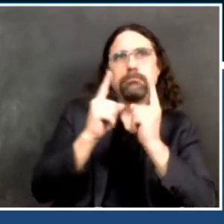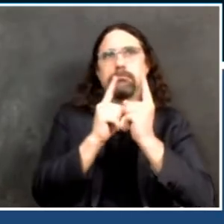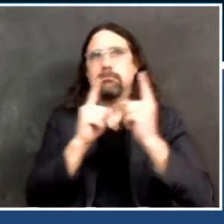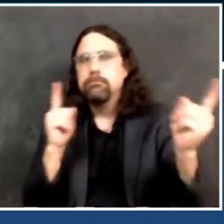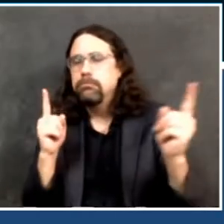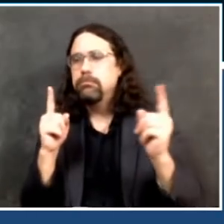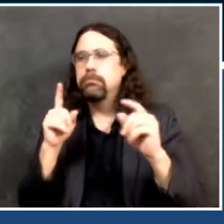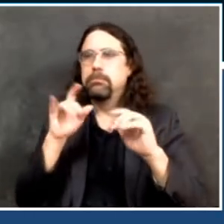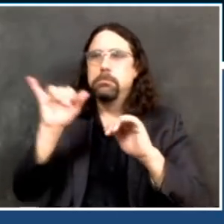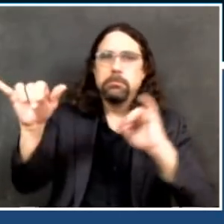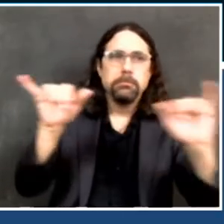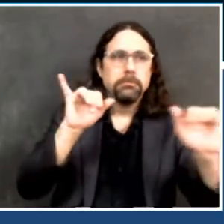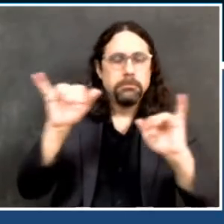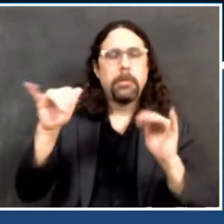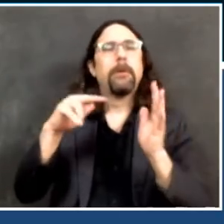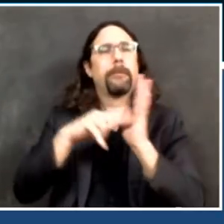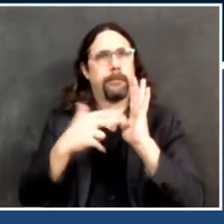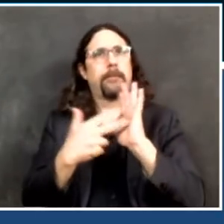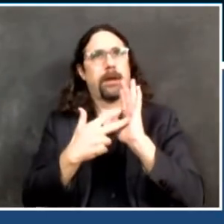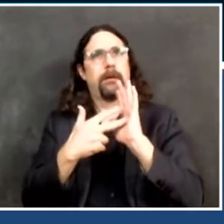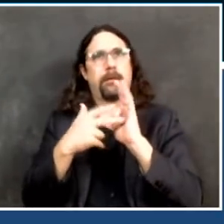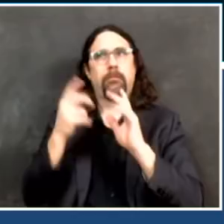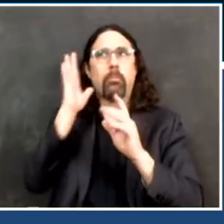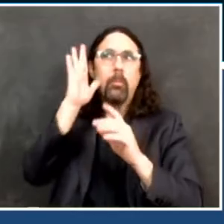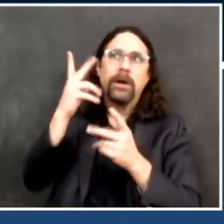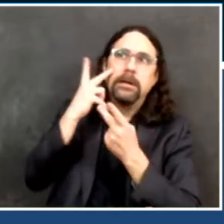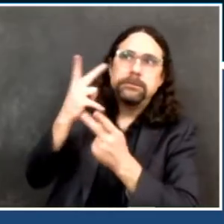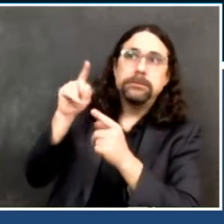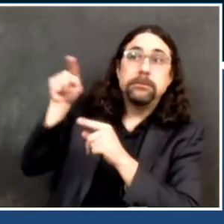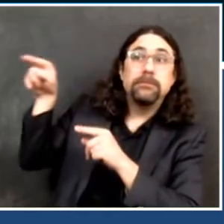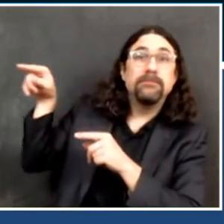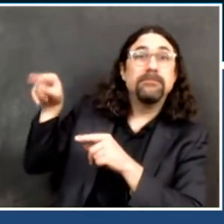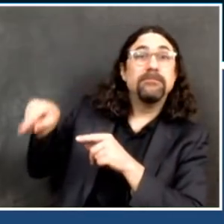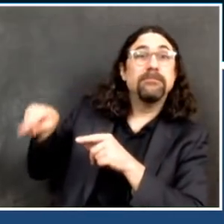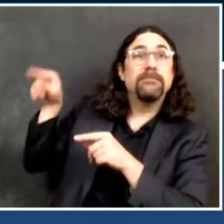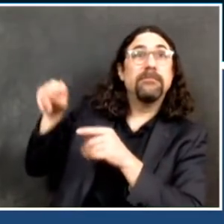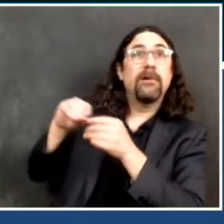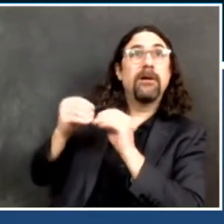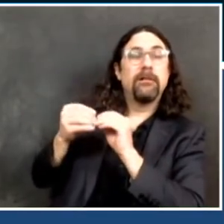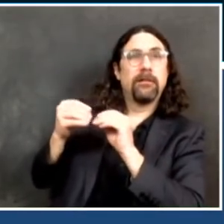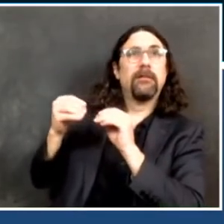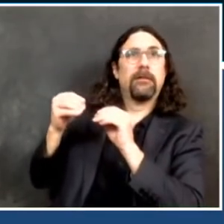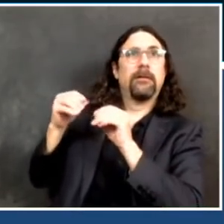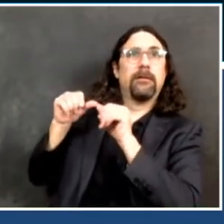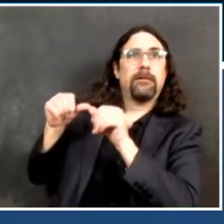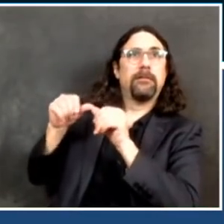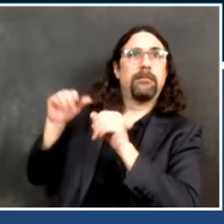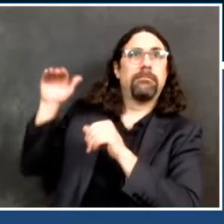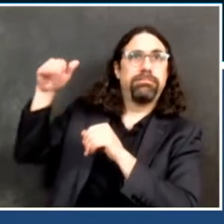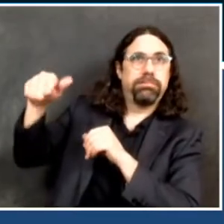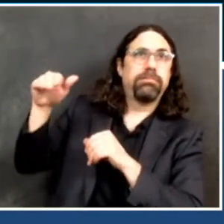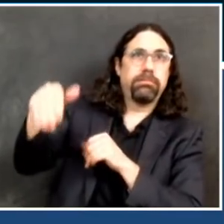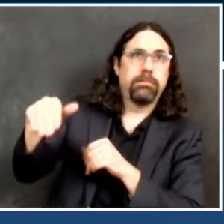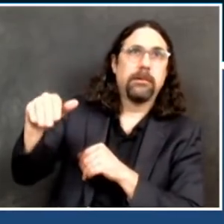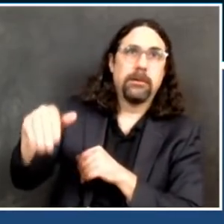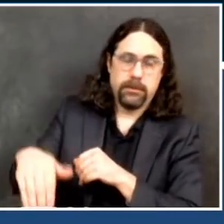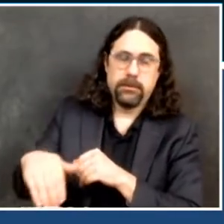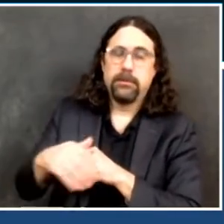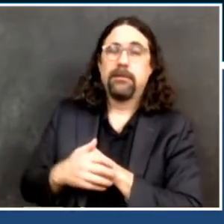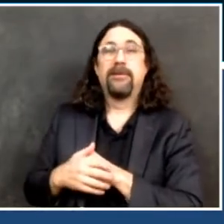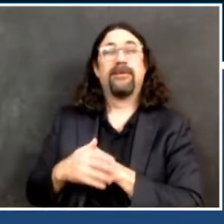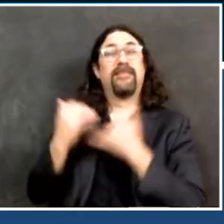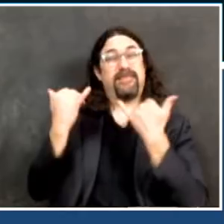New Yorkers can follow along together. So today we have a mixed bag. The first day, things were moving in the right direction. The second